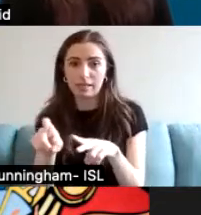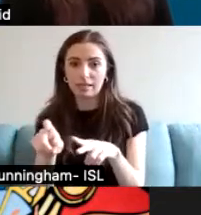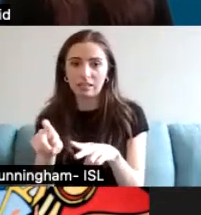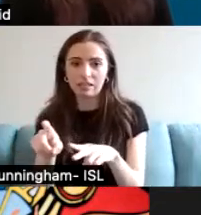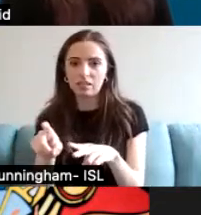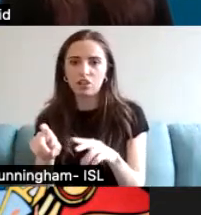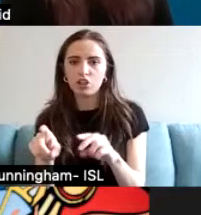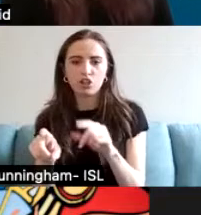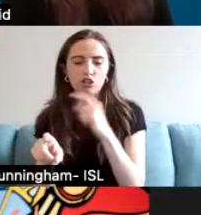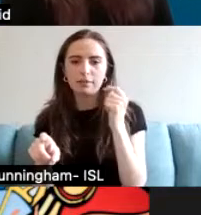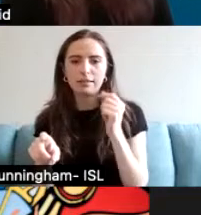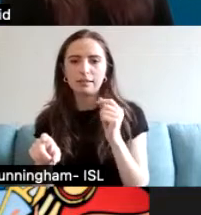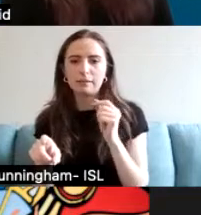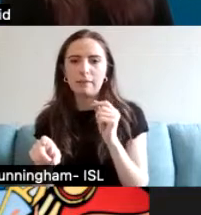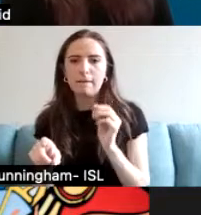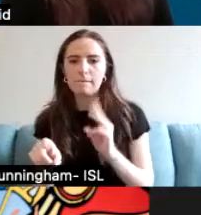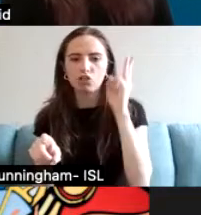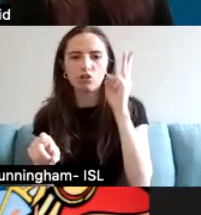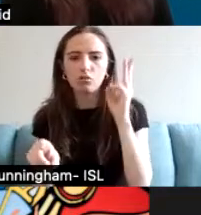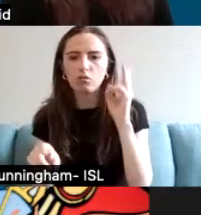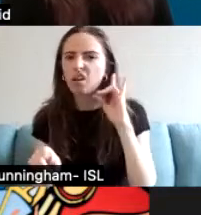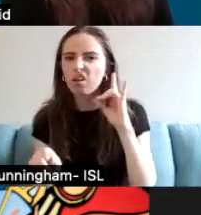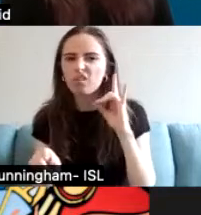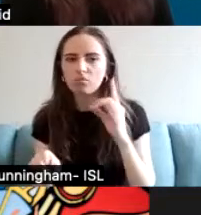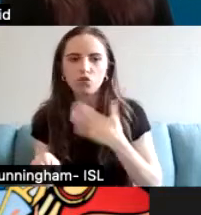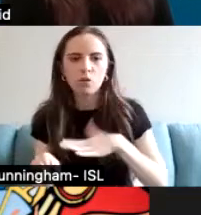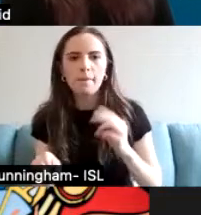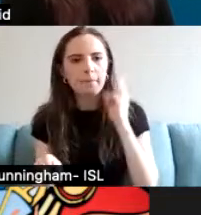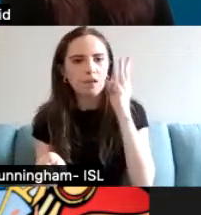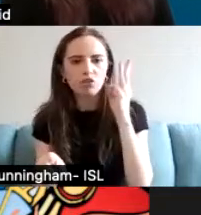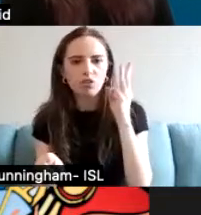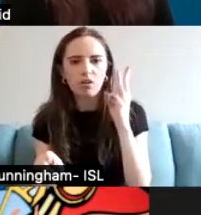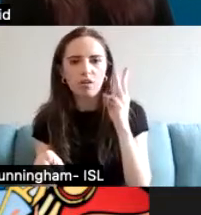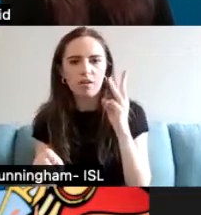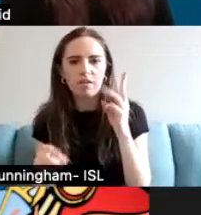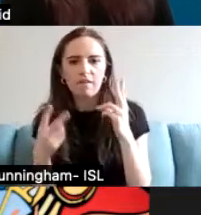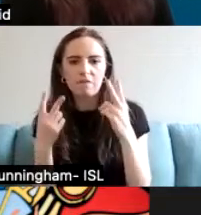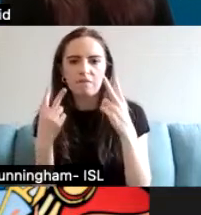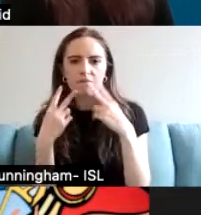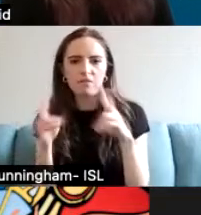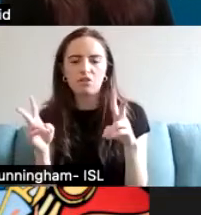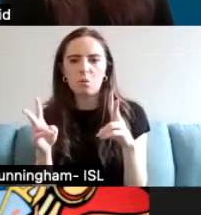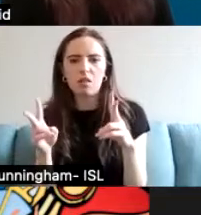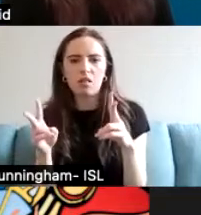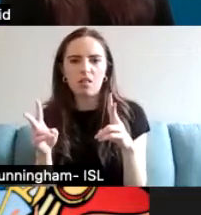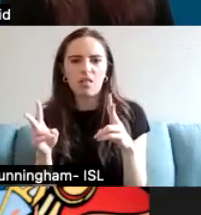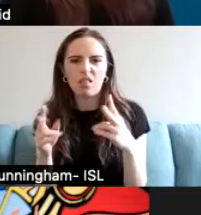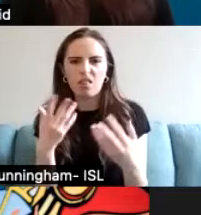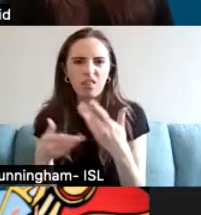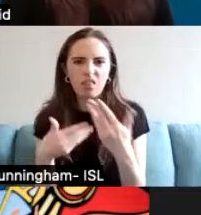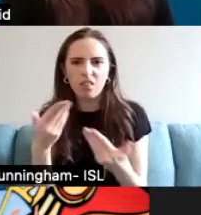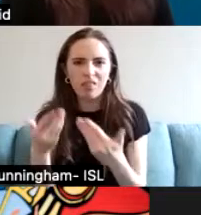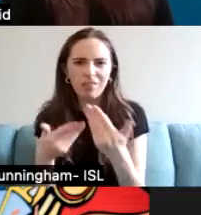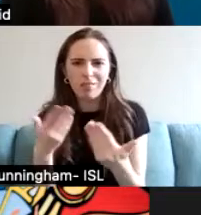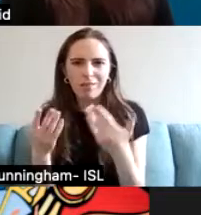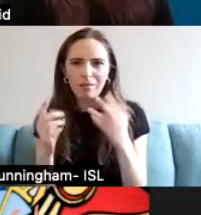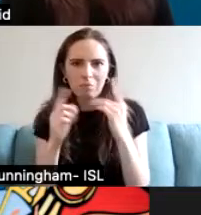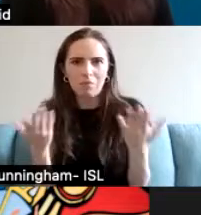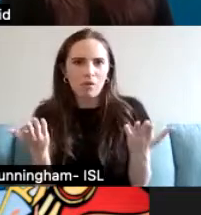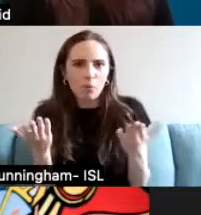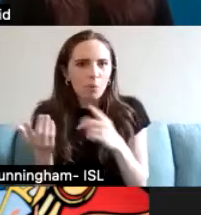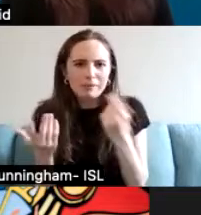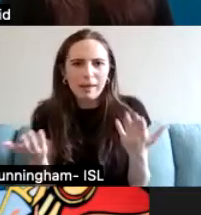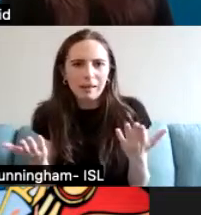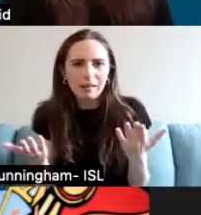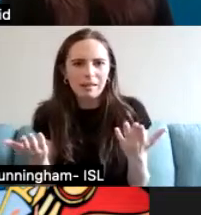Image, screenshot, communication various, visual, printed documents and publications. So inaccessible I'm websites, not doing images